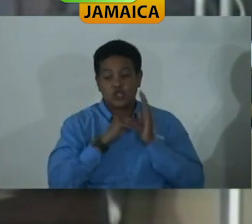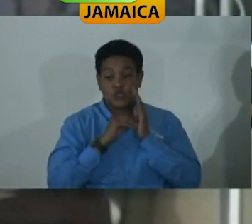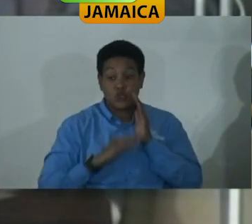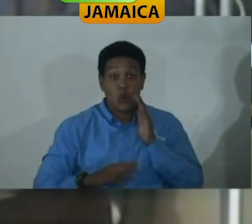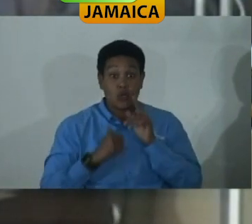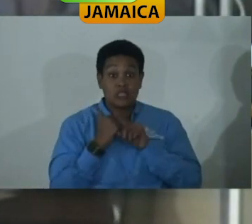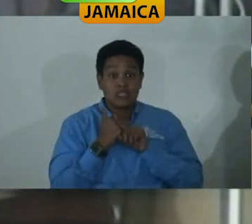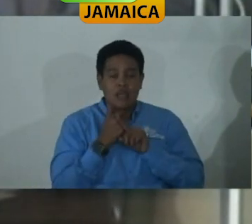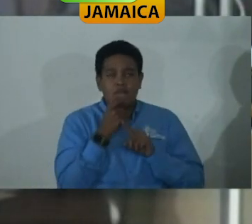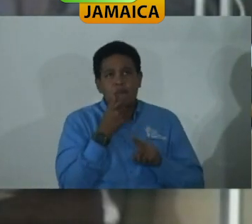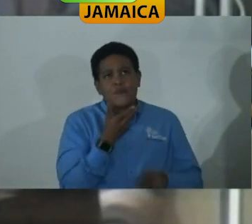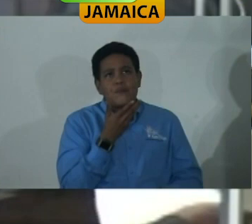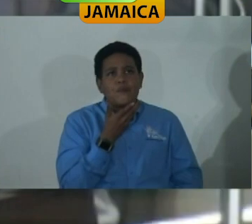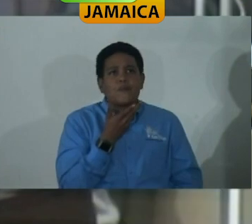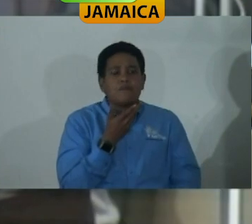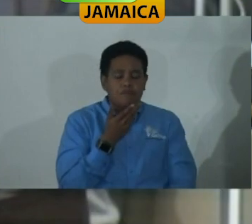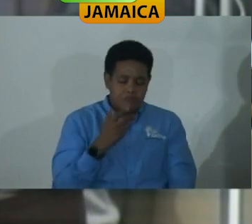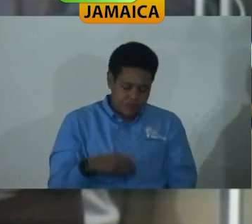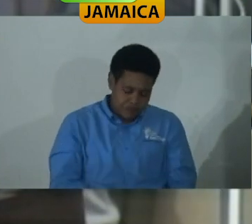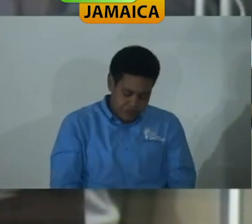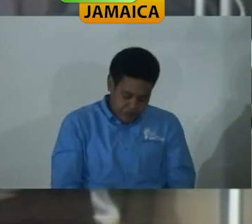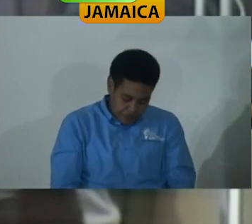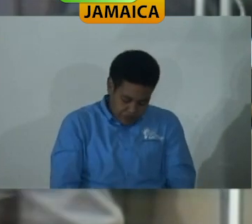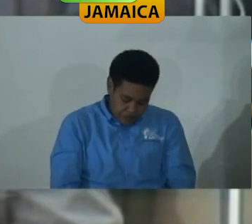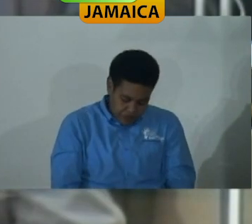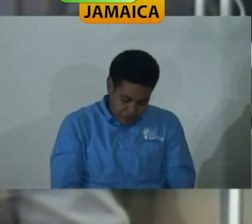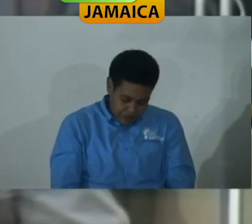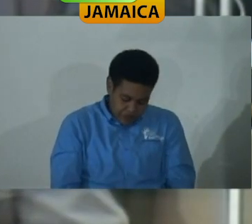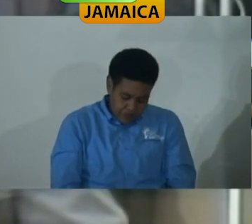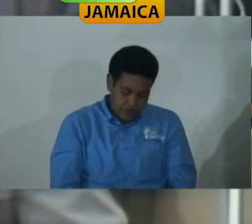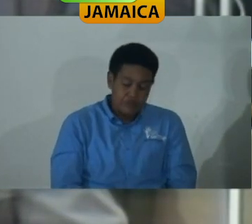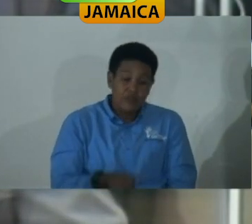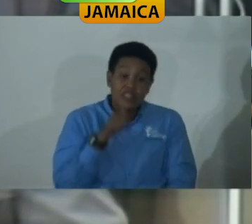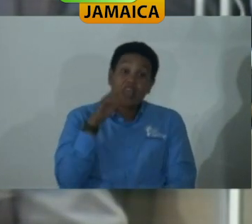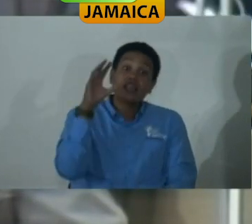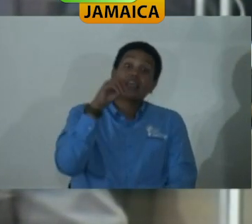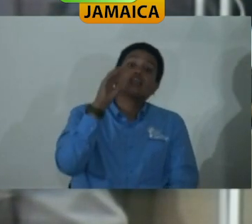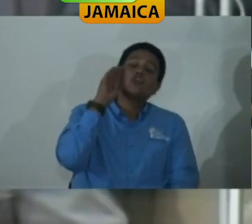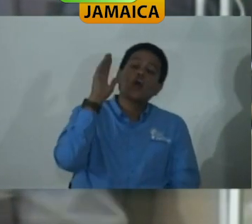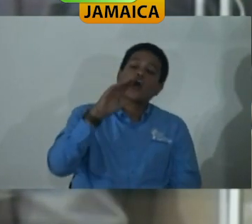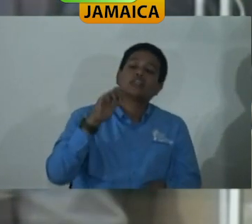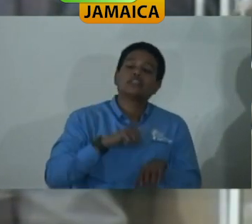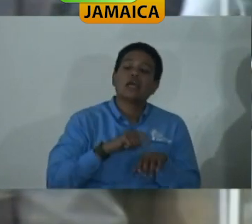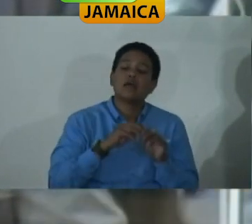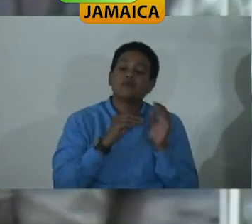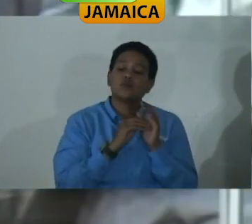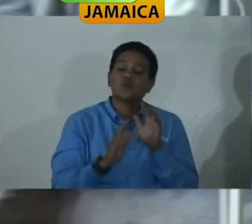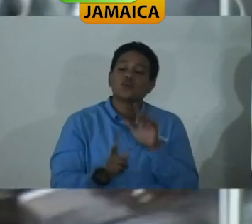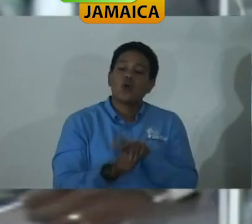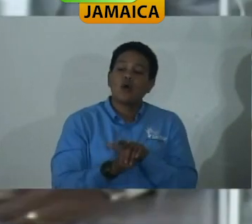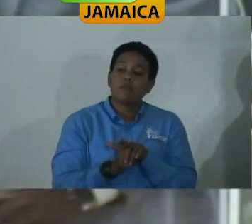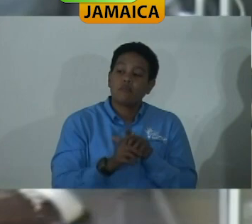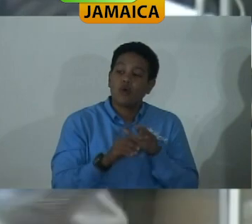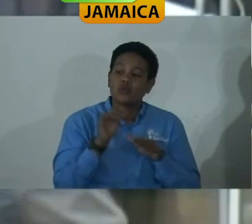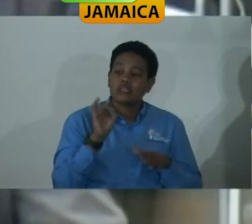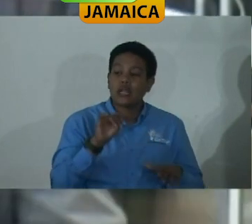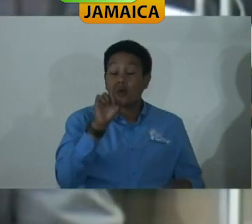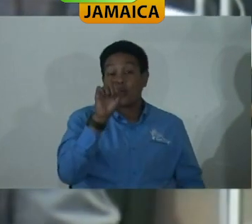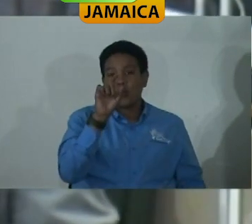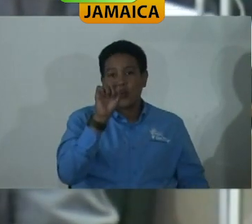who were not engaged all the time. It could, you know, students come in and out of that 120.